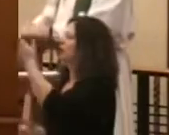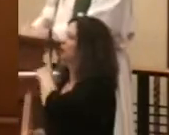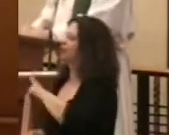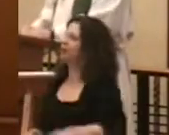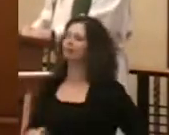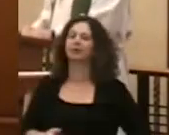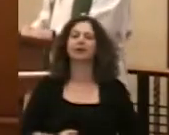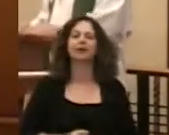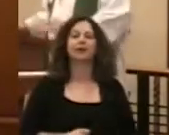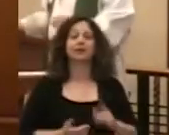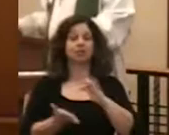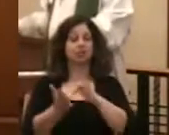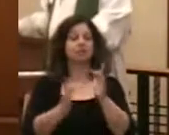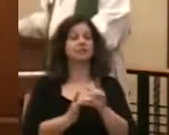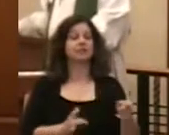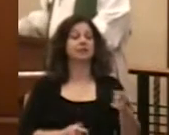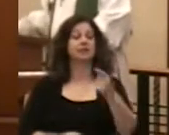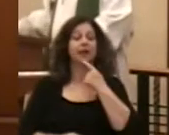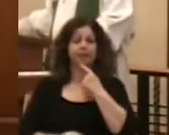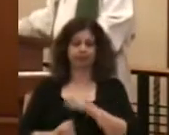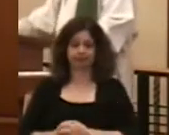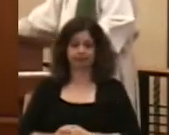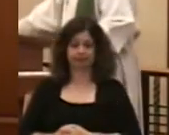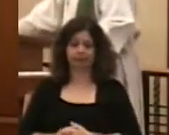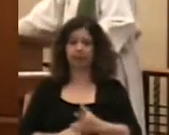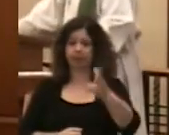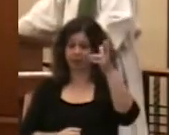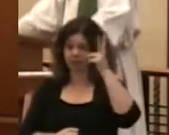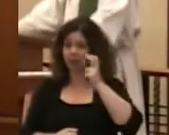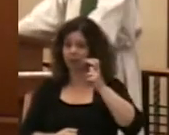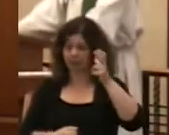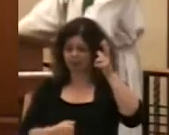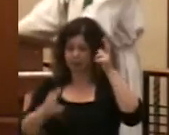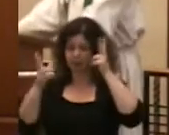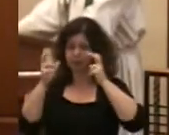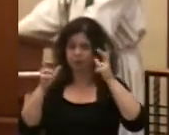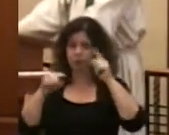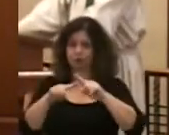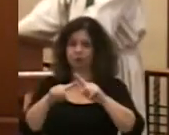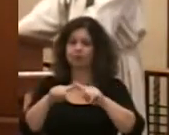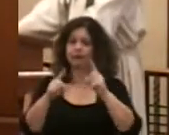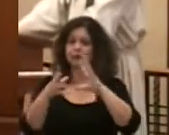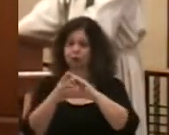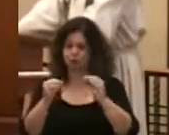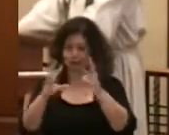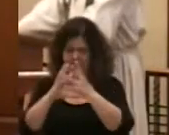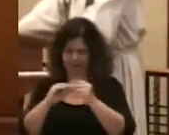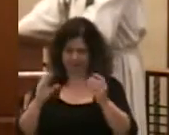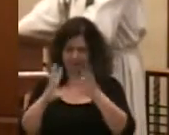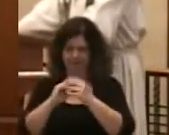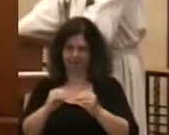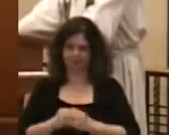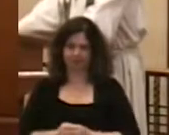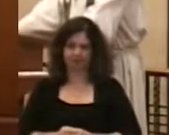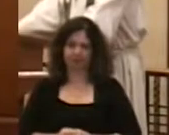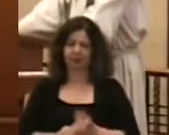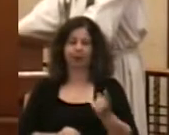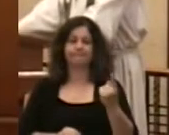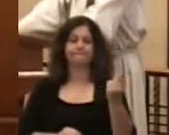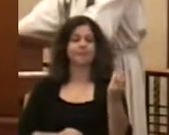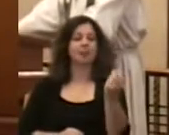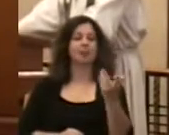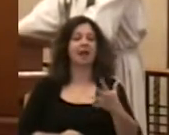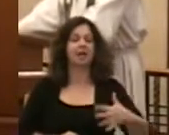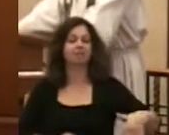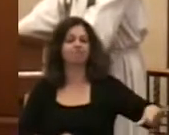Glory to you, O Lord. Jesus said, "Listen to another parable. There was a landowner who planted